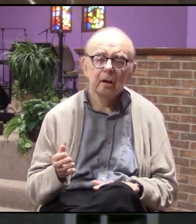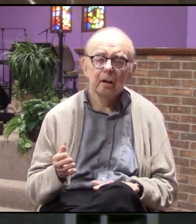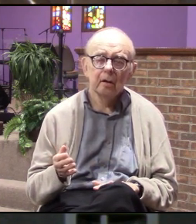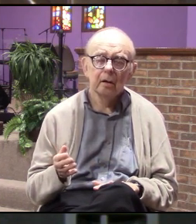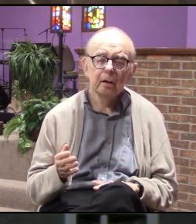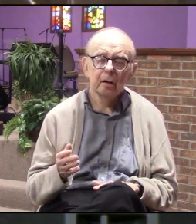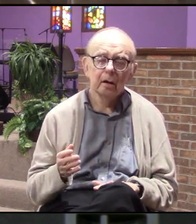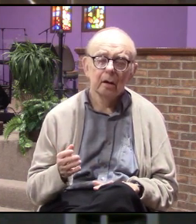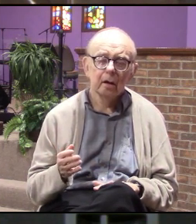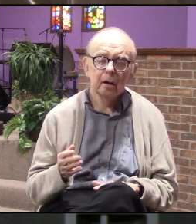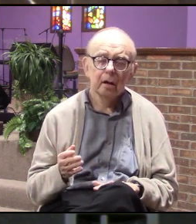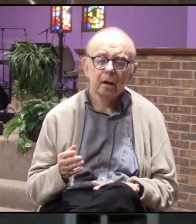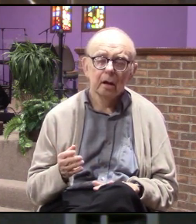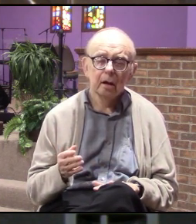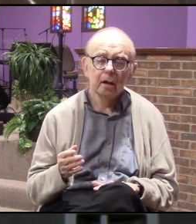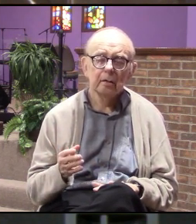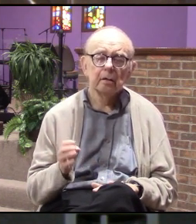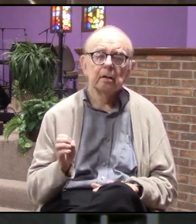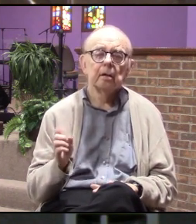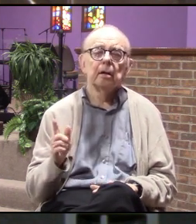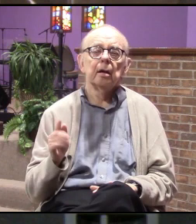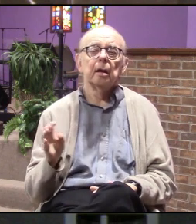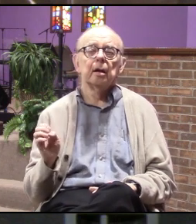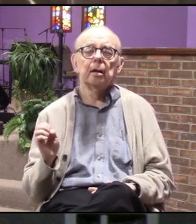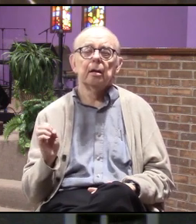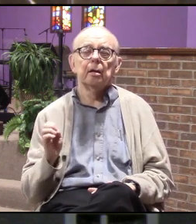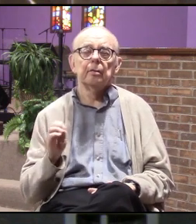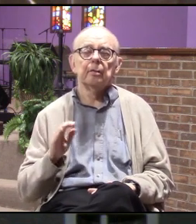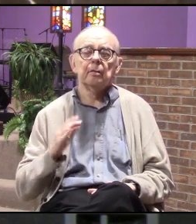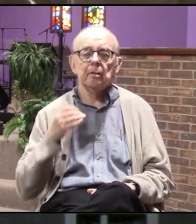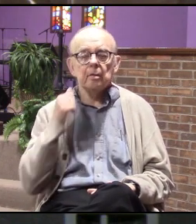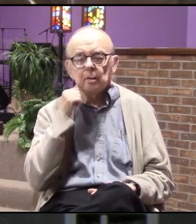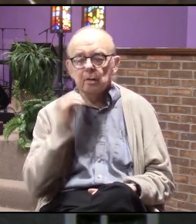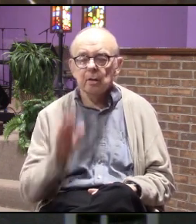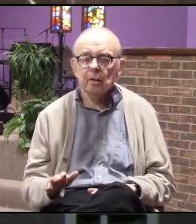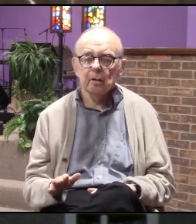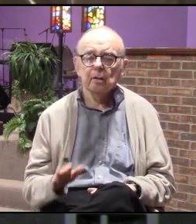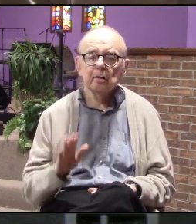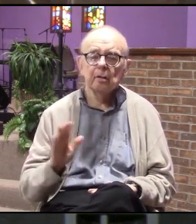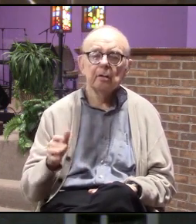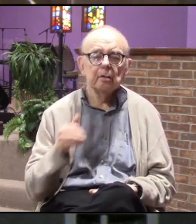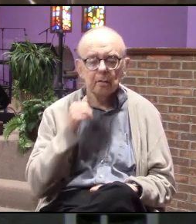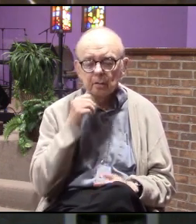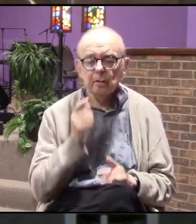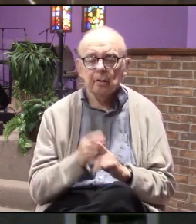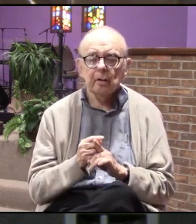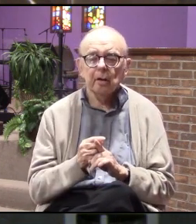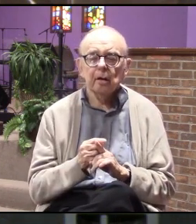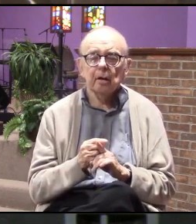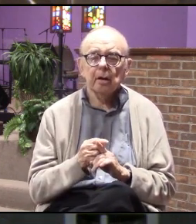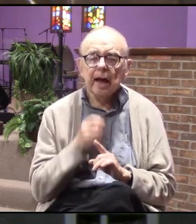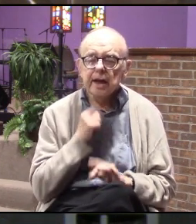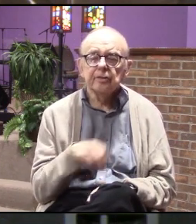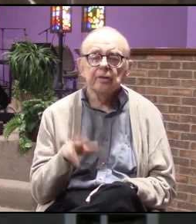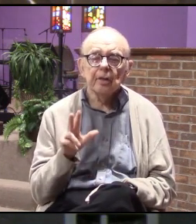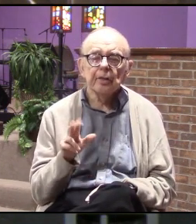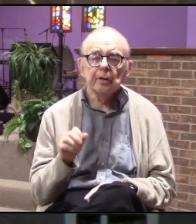her daughter, Ellie, little girl, her sister, 30-some years old,